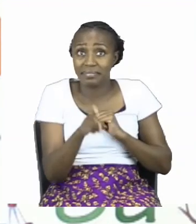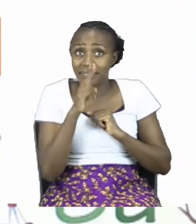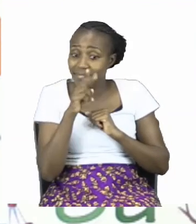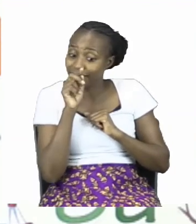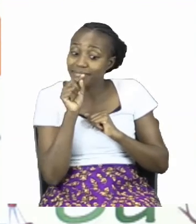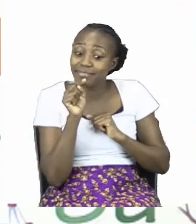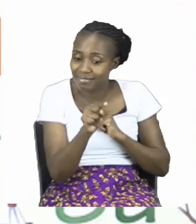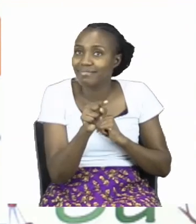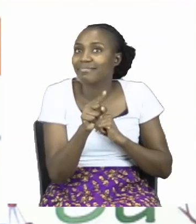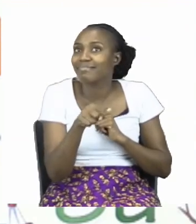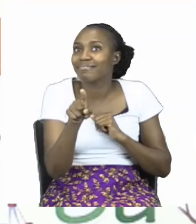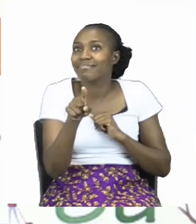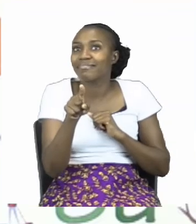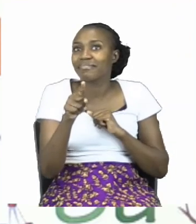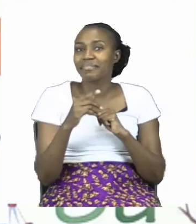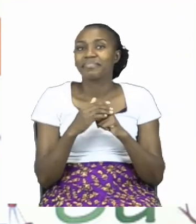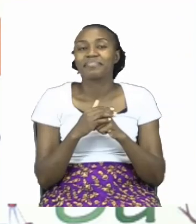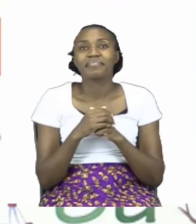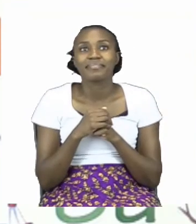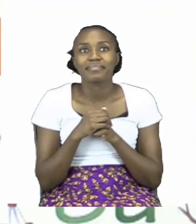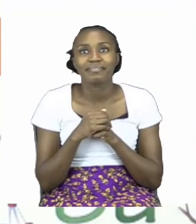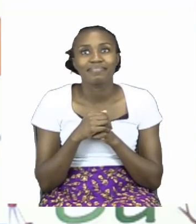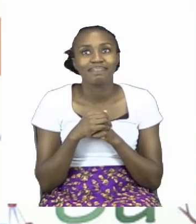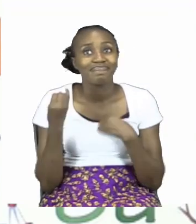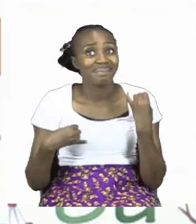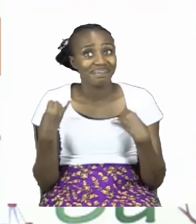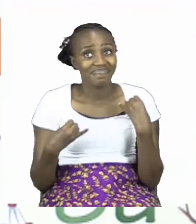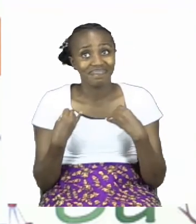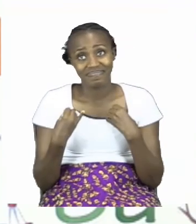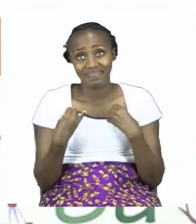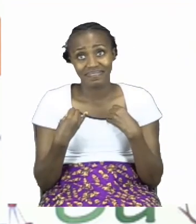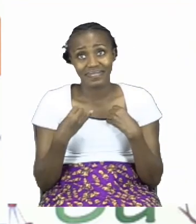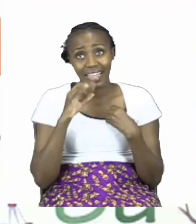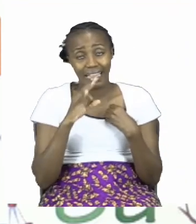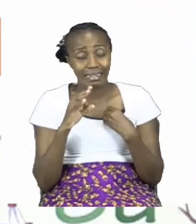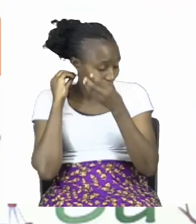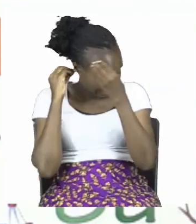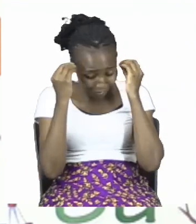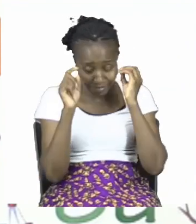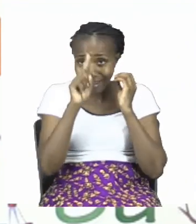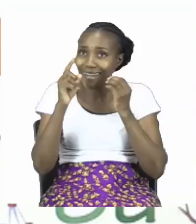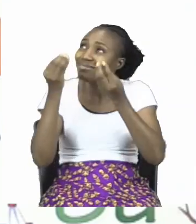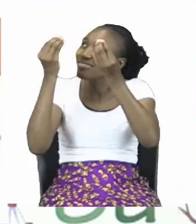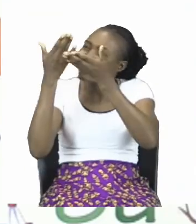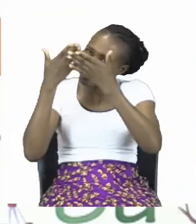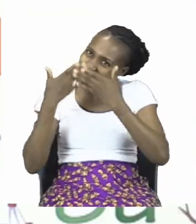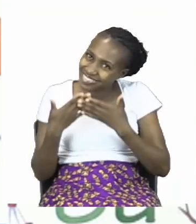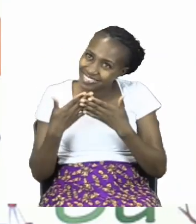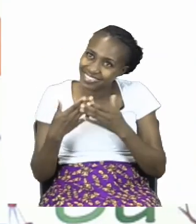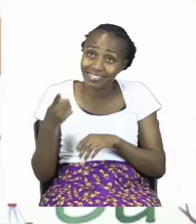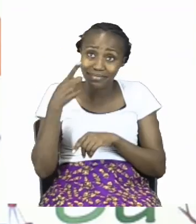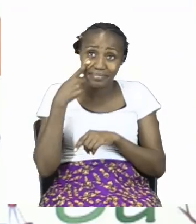get your middle number. Have fun, boys and girls. If you get lost, ask an adult for help, and I'll see you when you're